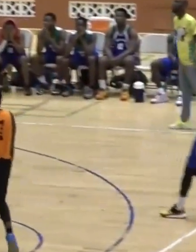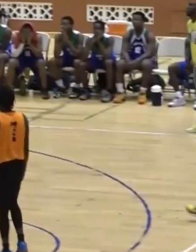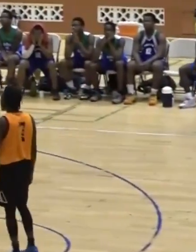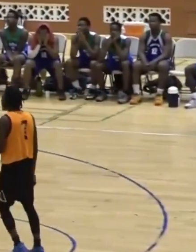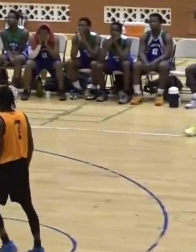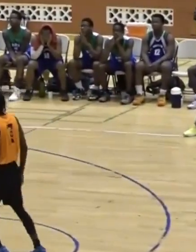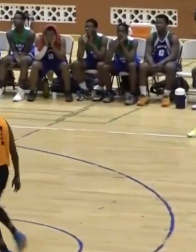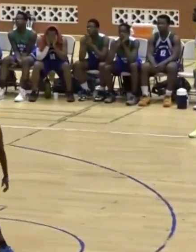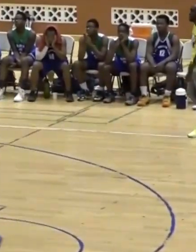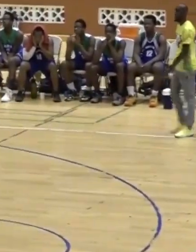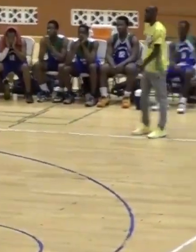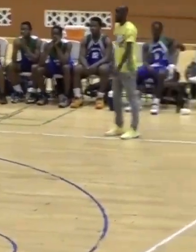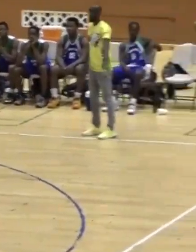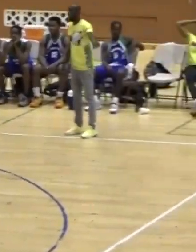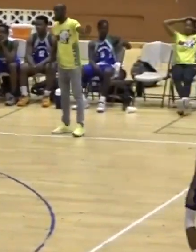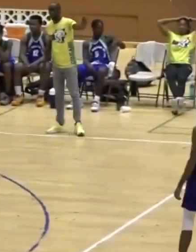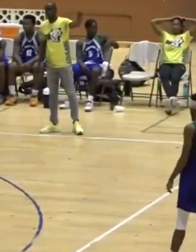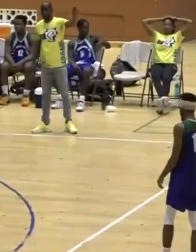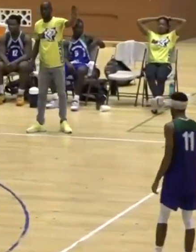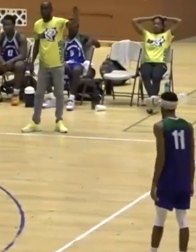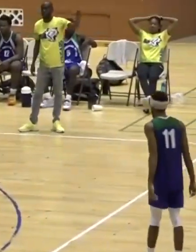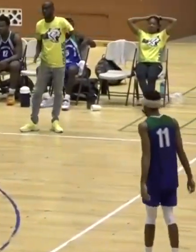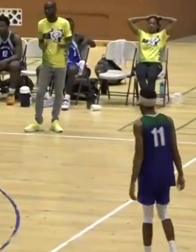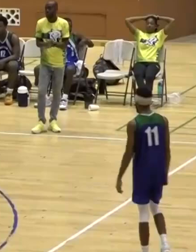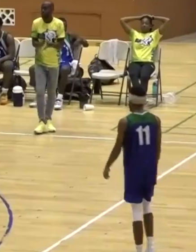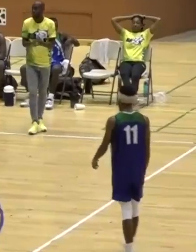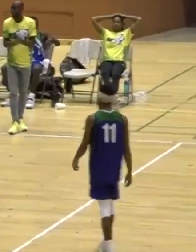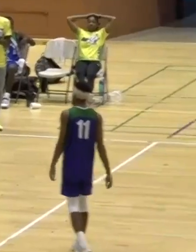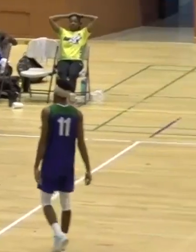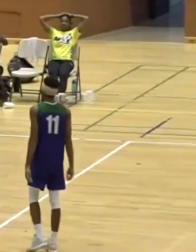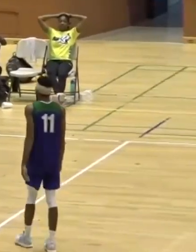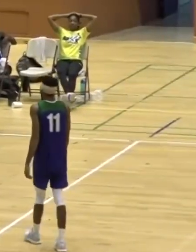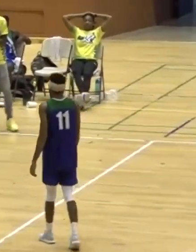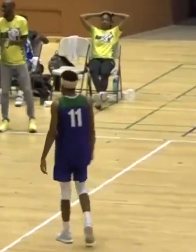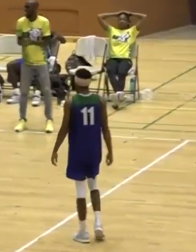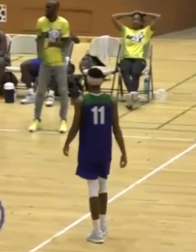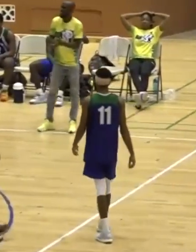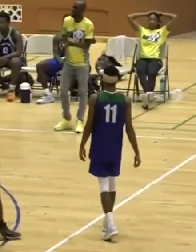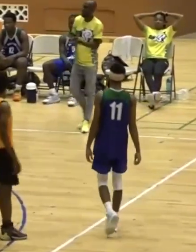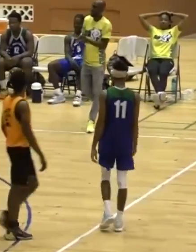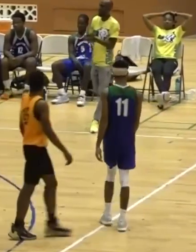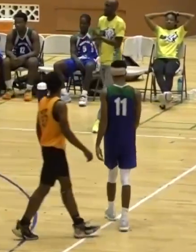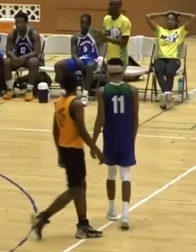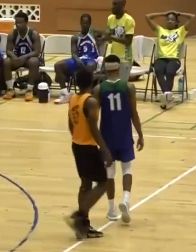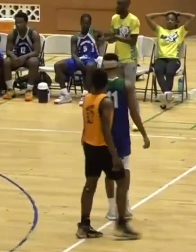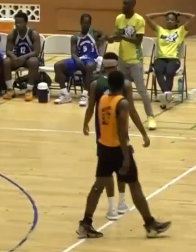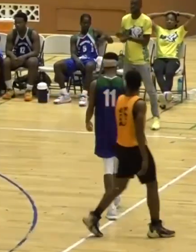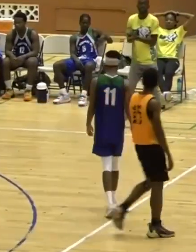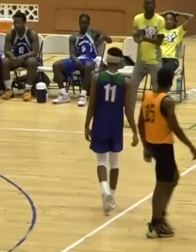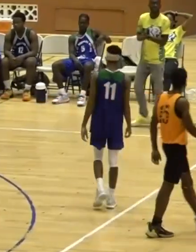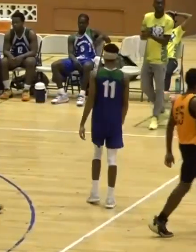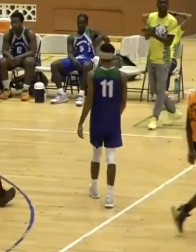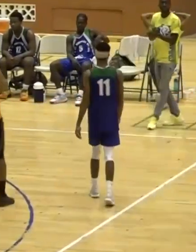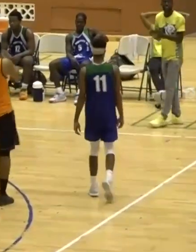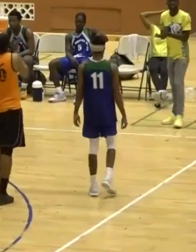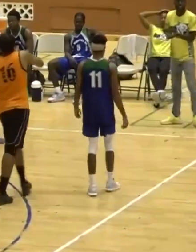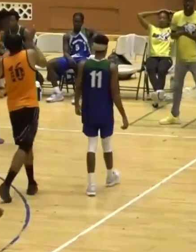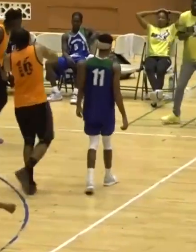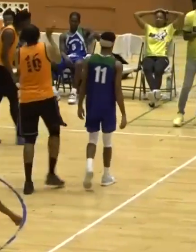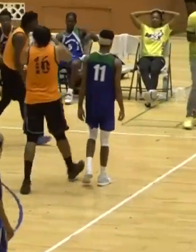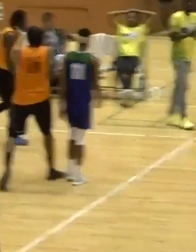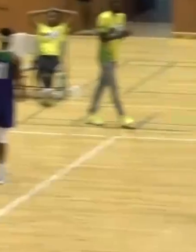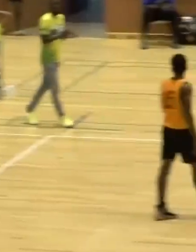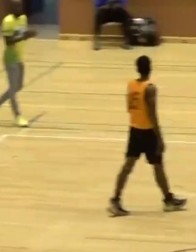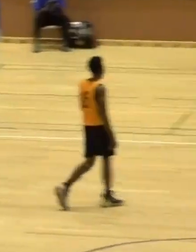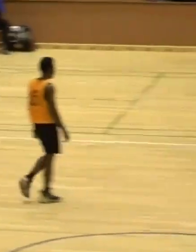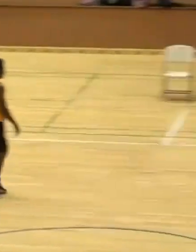Motara sent up this shot, the game was practically over already with the clock ticking down. Scott Wharton holding on to this one